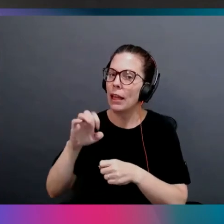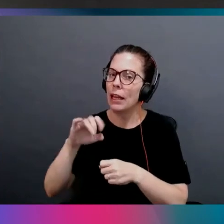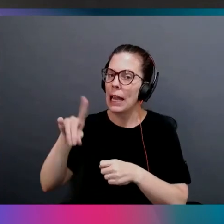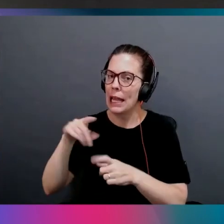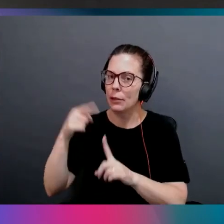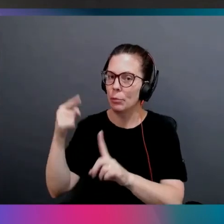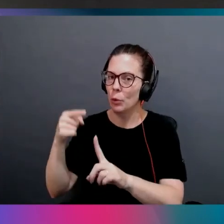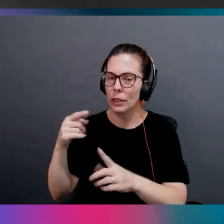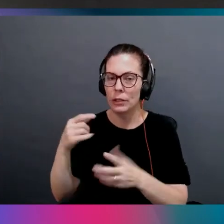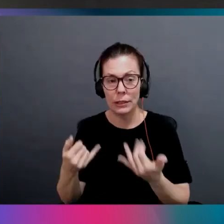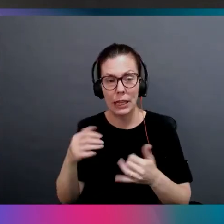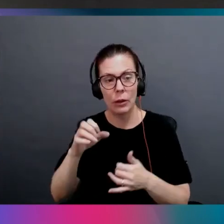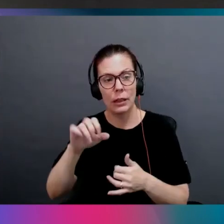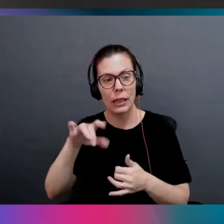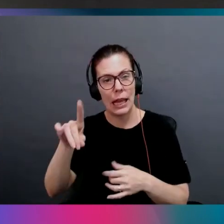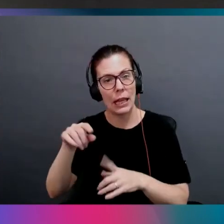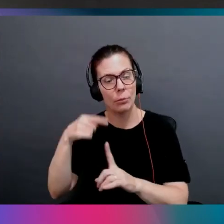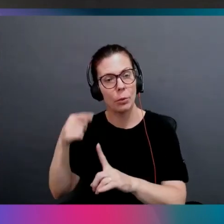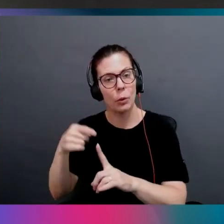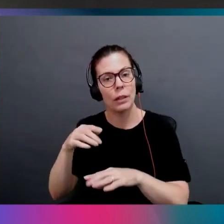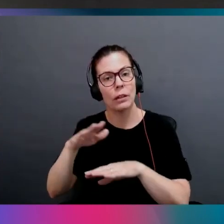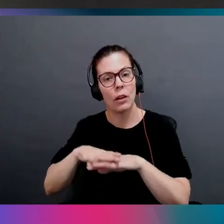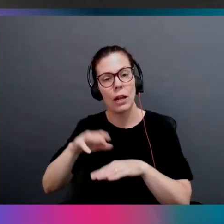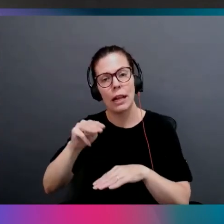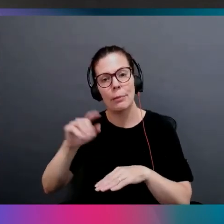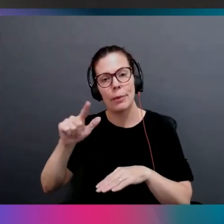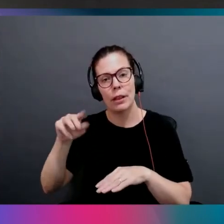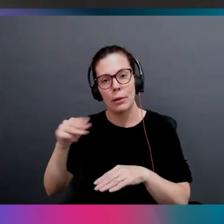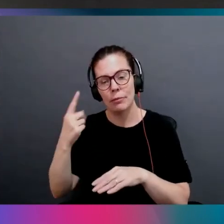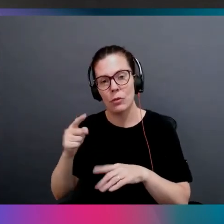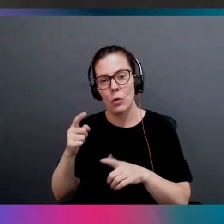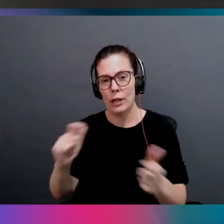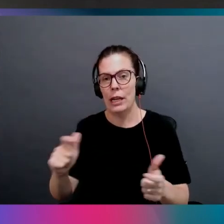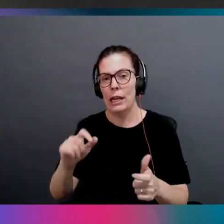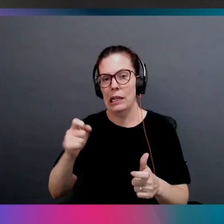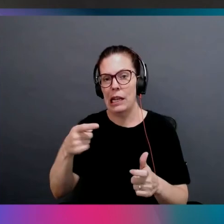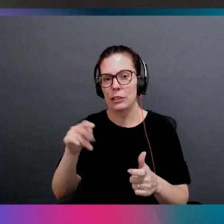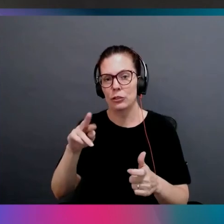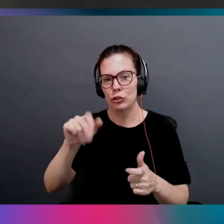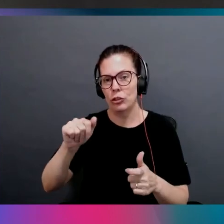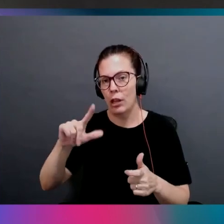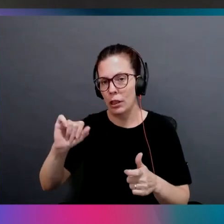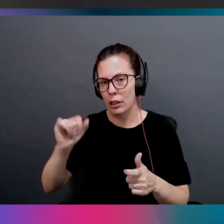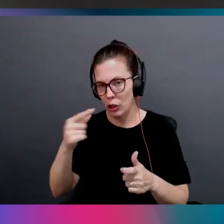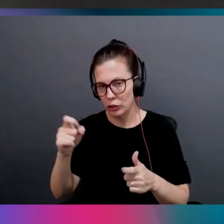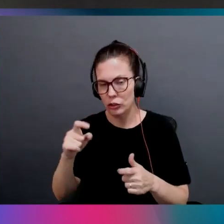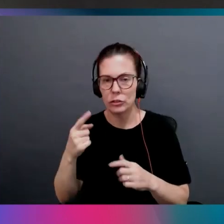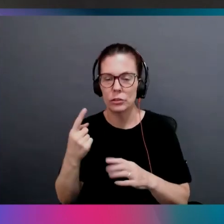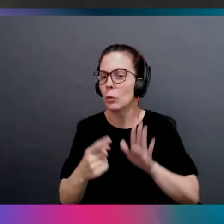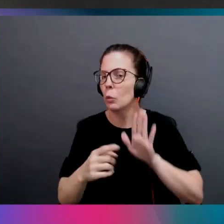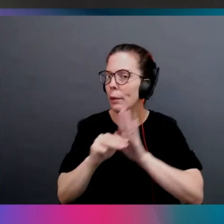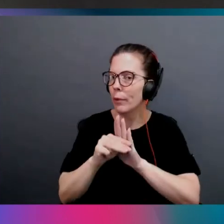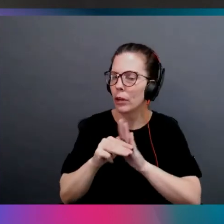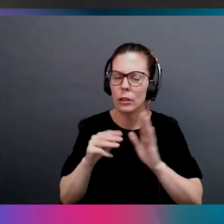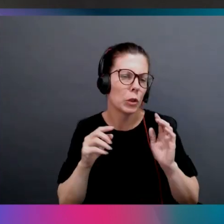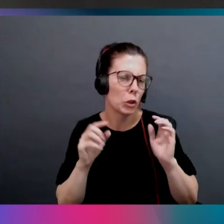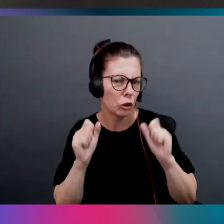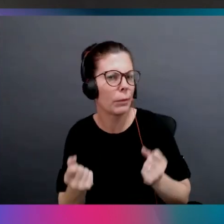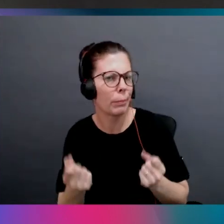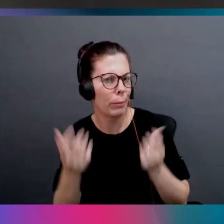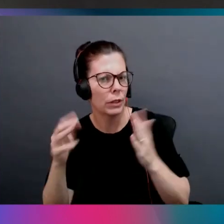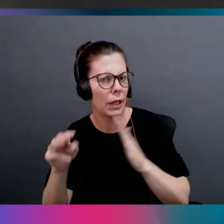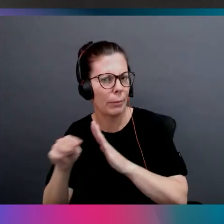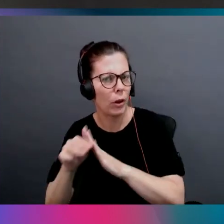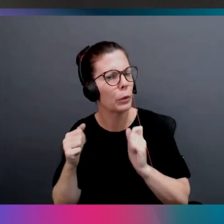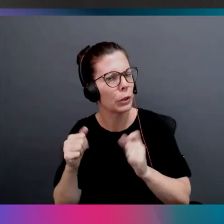endpoint running on an ML-M4 extra large. Okay. In this case, it's a single model, but we could have done multi-models. So we could have trained 2